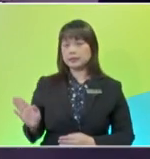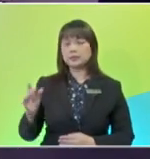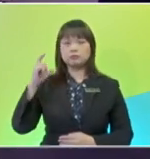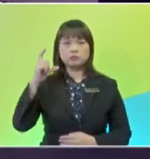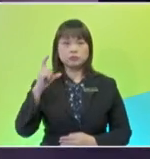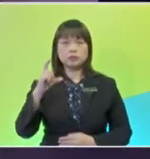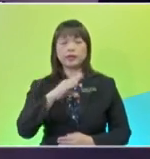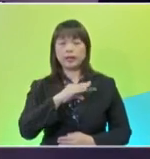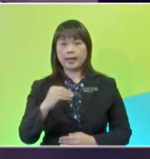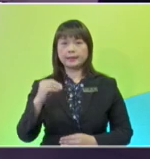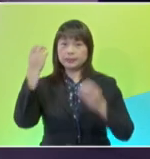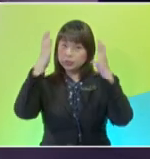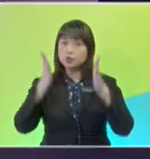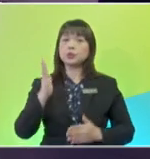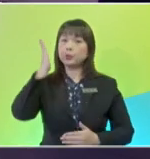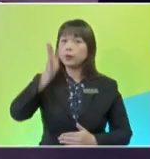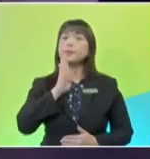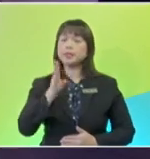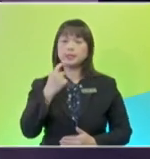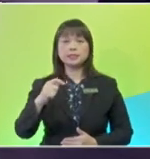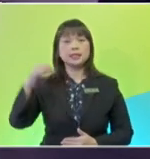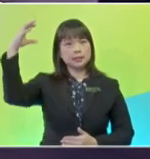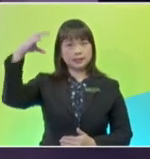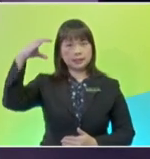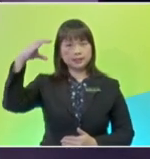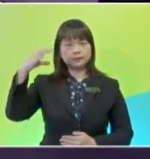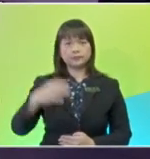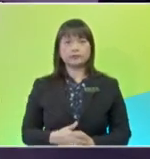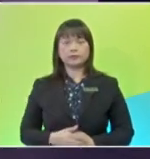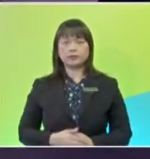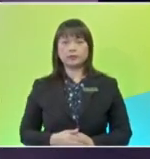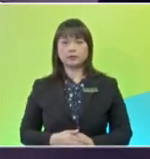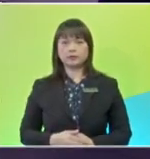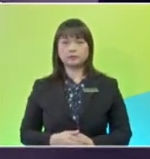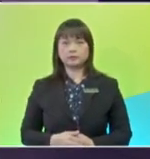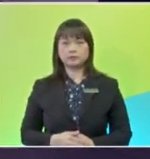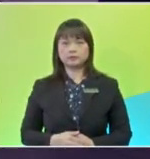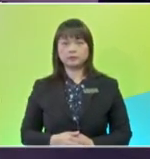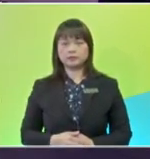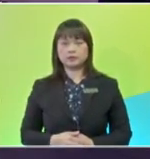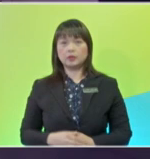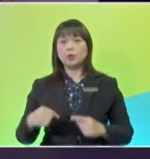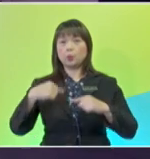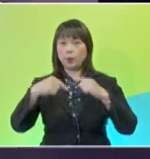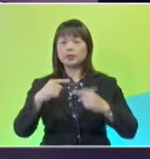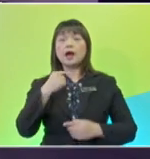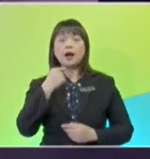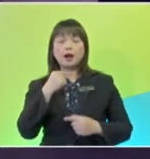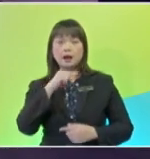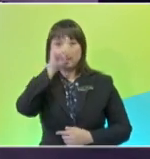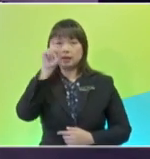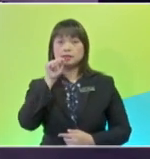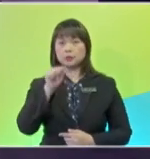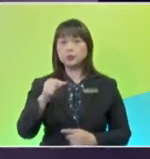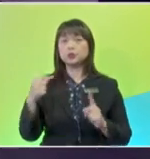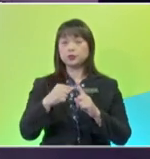to be the sun. Mm-hmm. Okay. So you're going to face me. Okay. So later on, when I ask you to move, you're going to move the